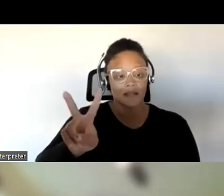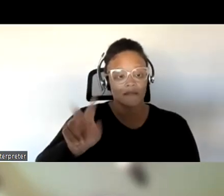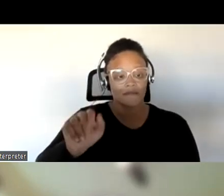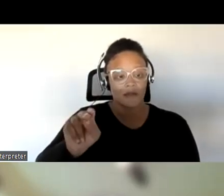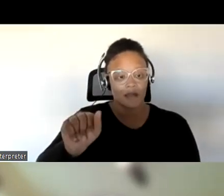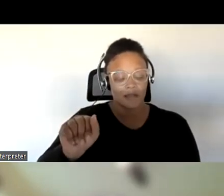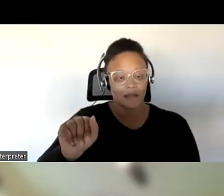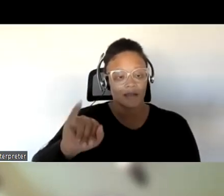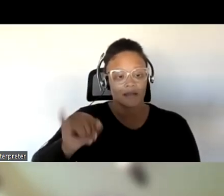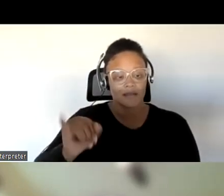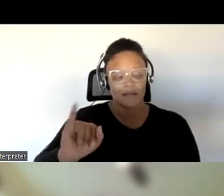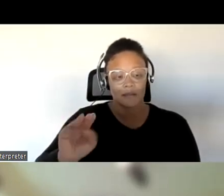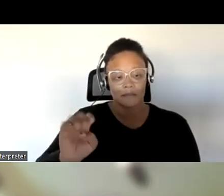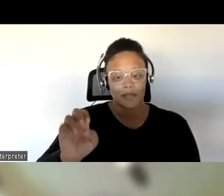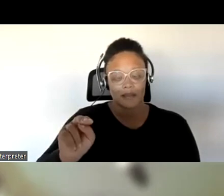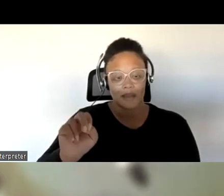Silvana?